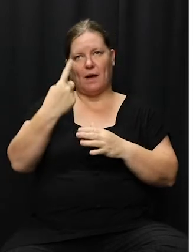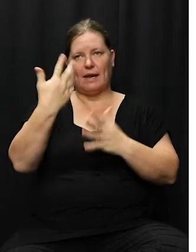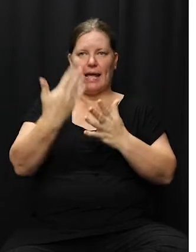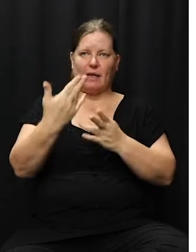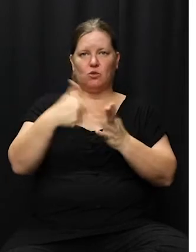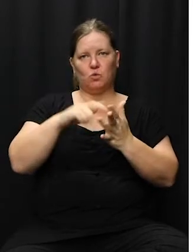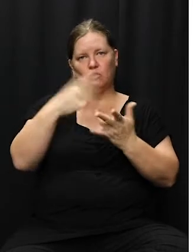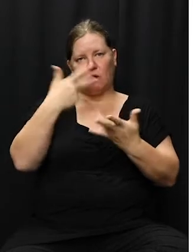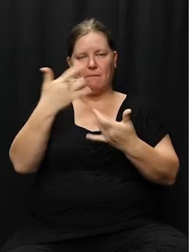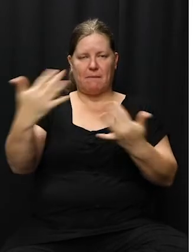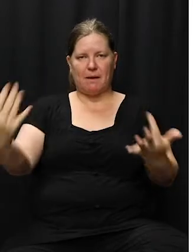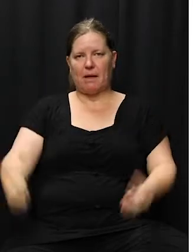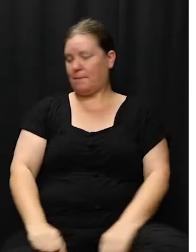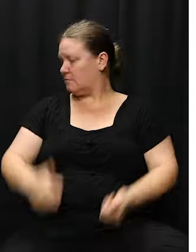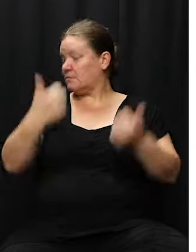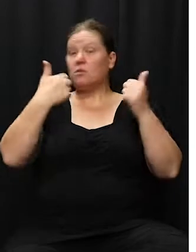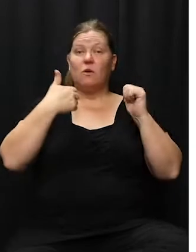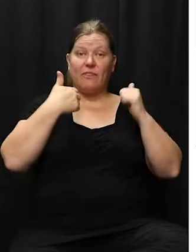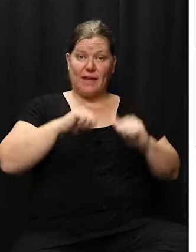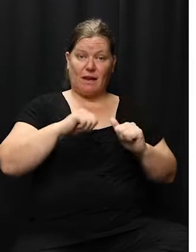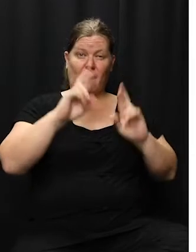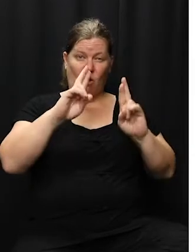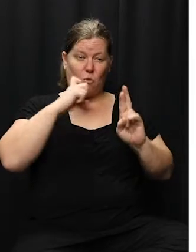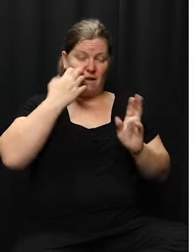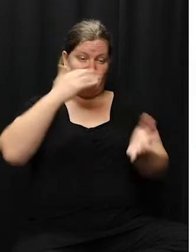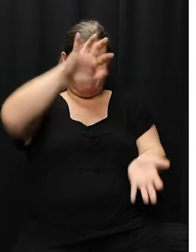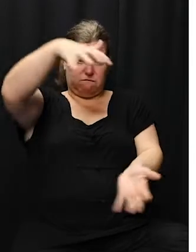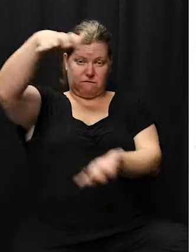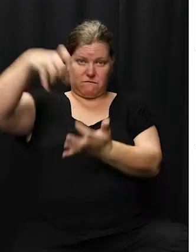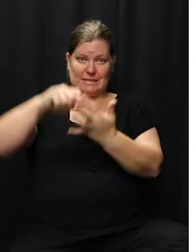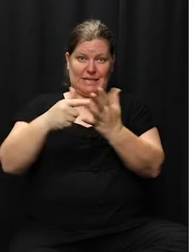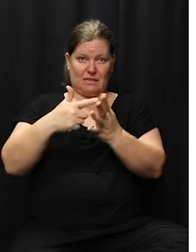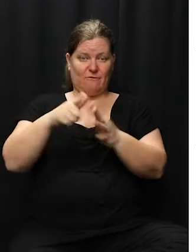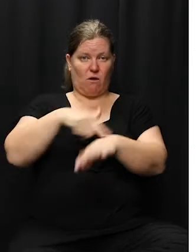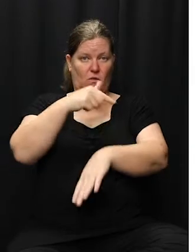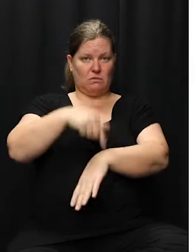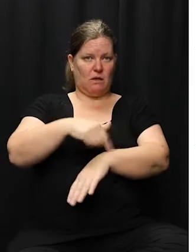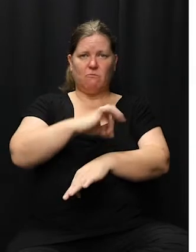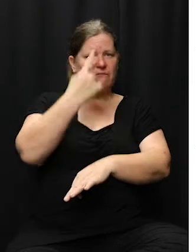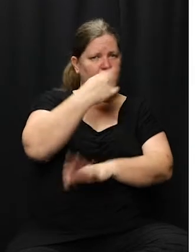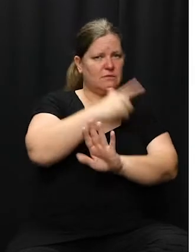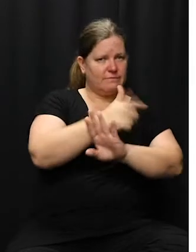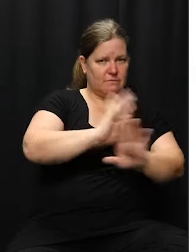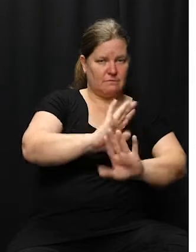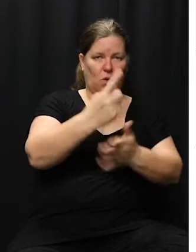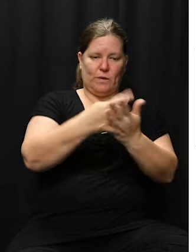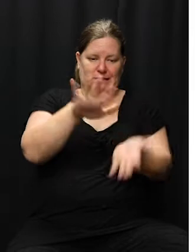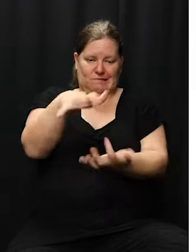written simplified, but it'll be something like, can use one-handed shapes for blah, blah. Then I hope, after collecting data for a long time,